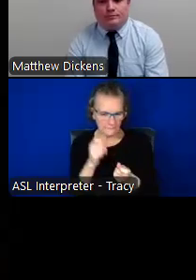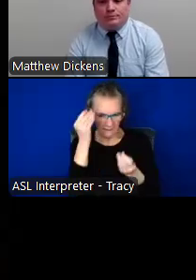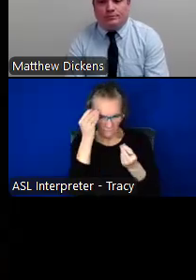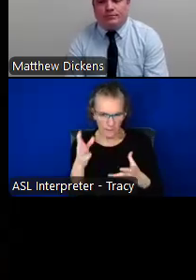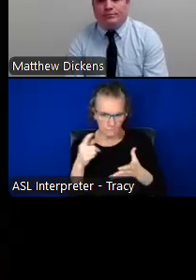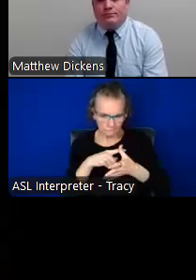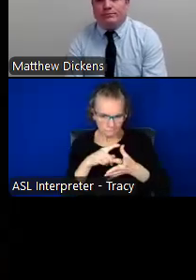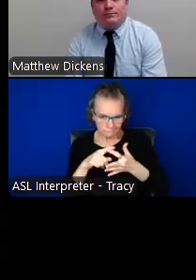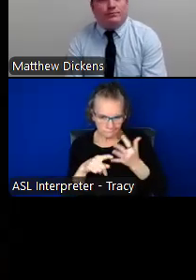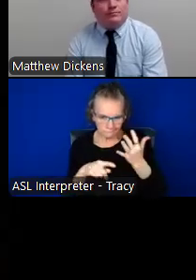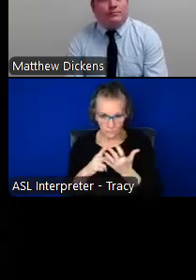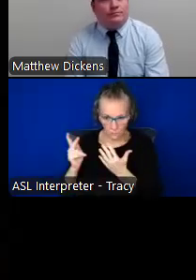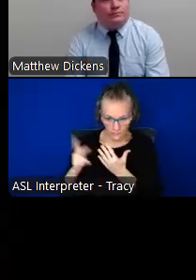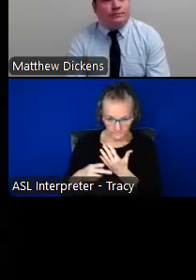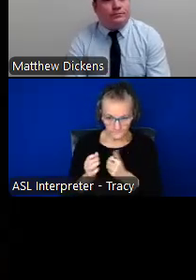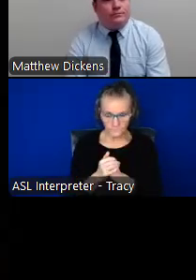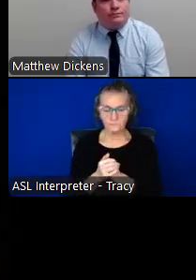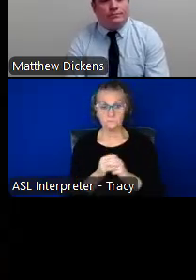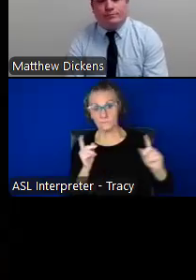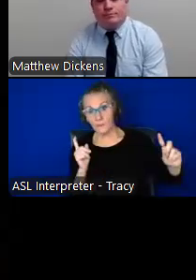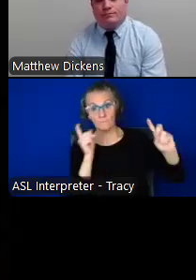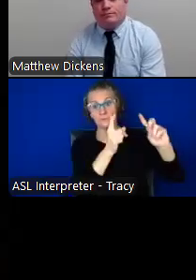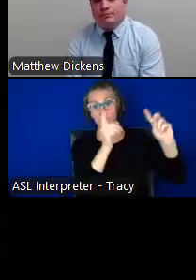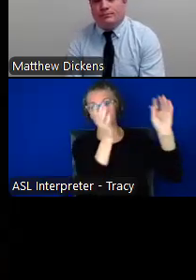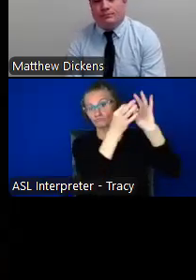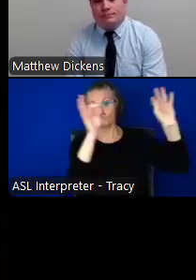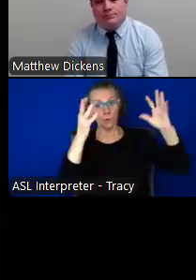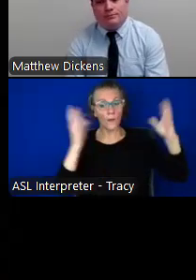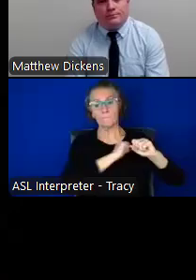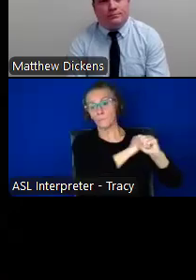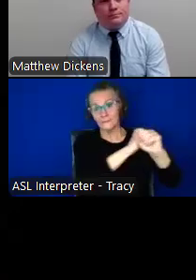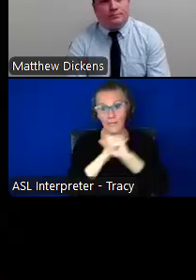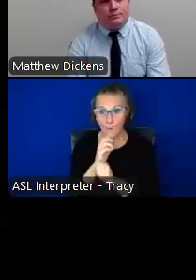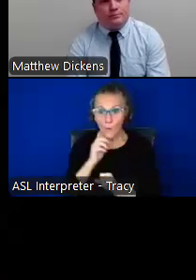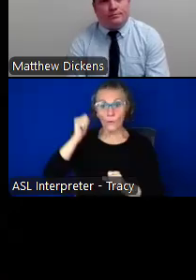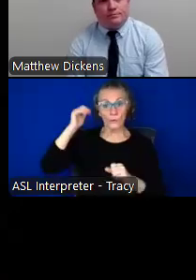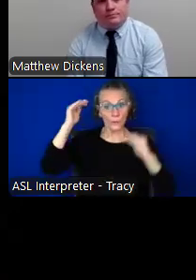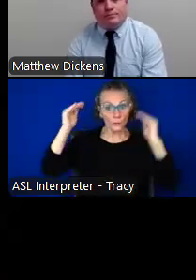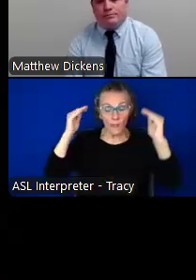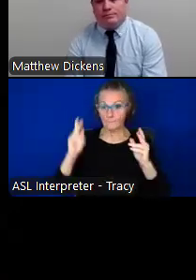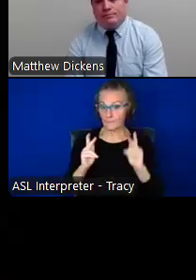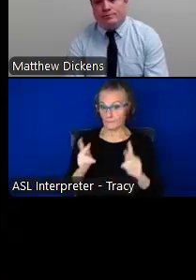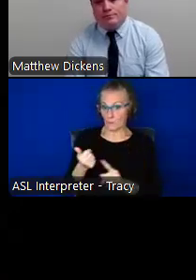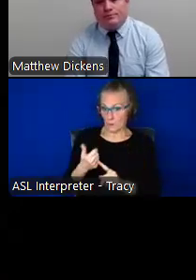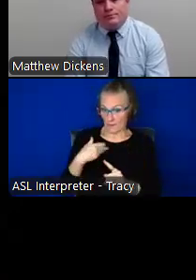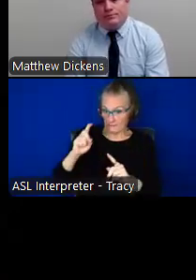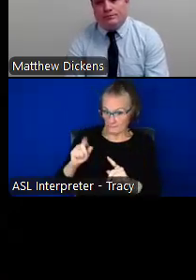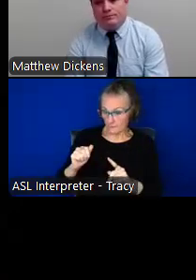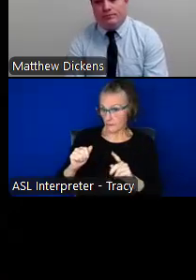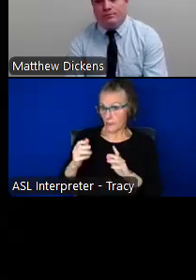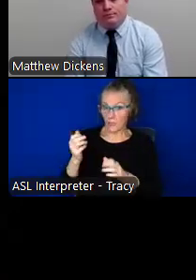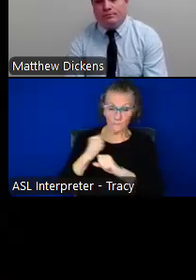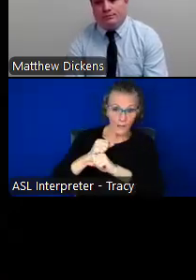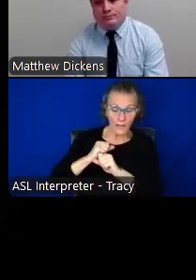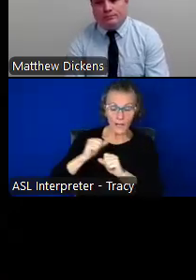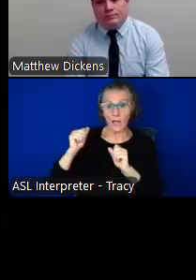program. So our mission statement is to protect older adults and people with disabilities from abuse, neglect,